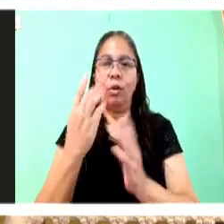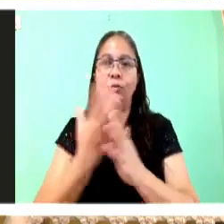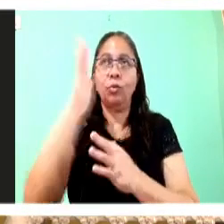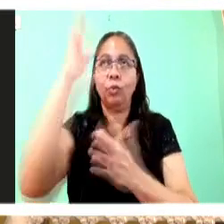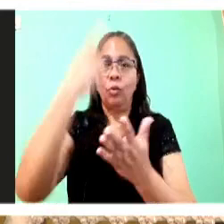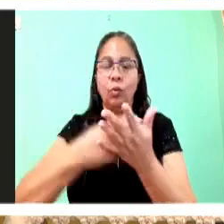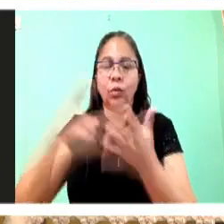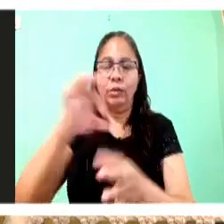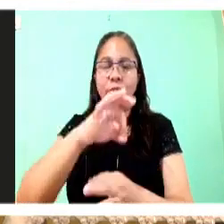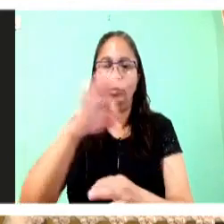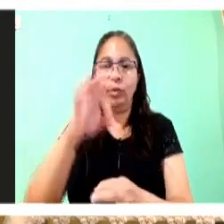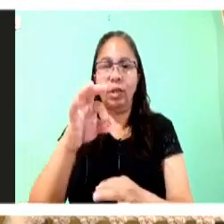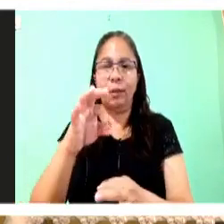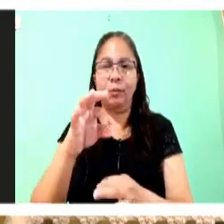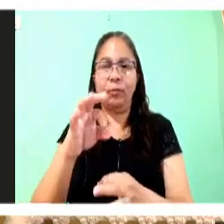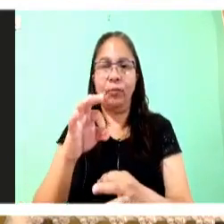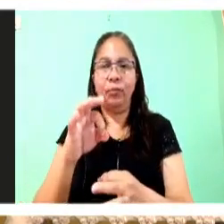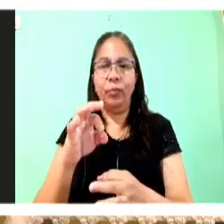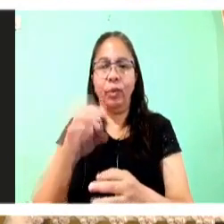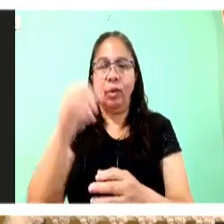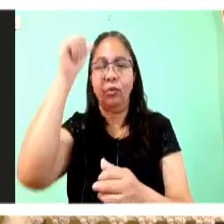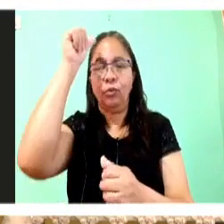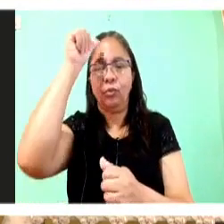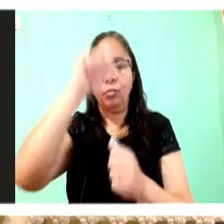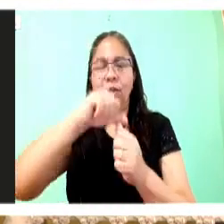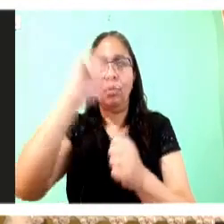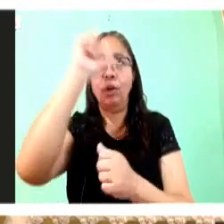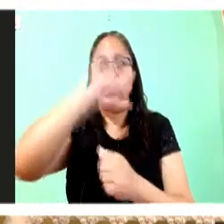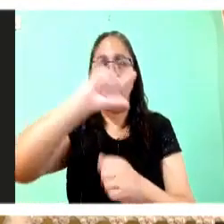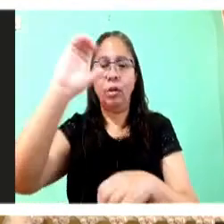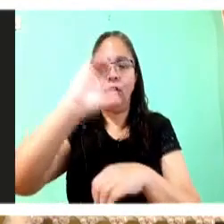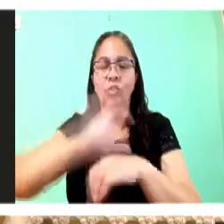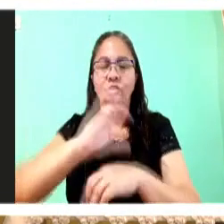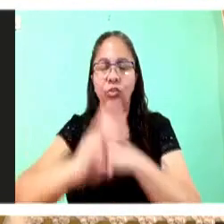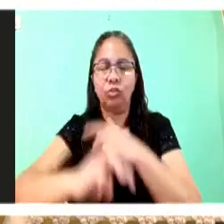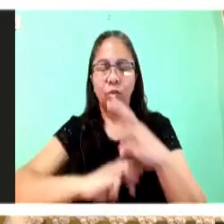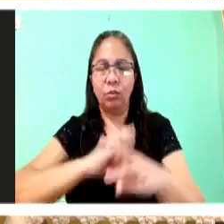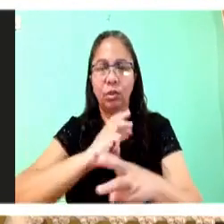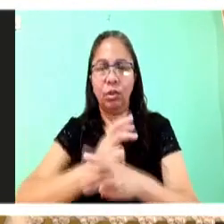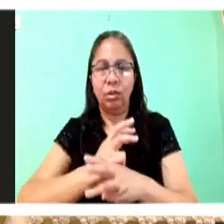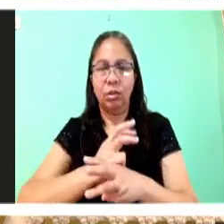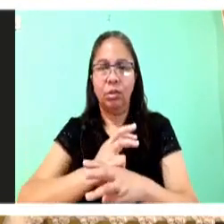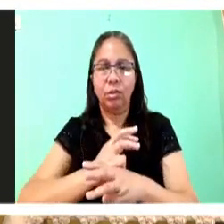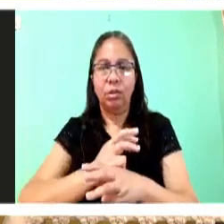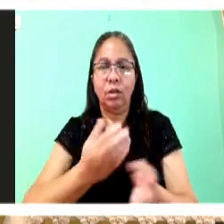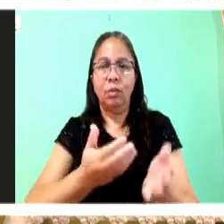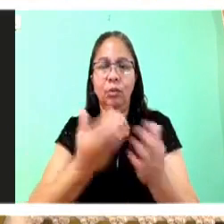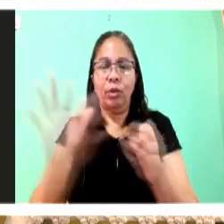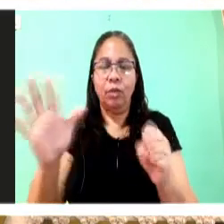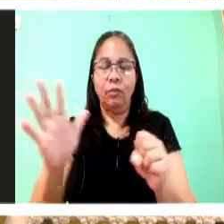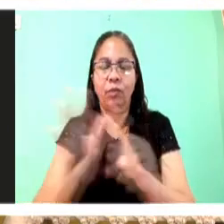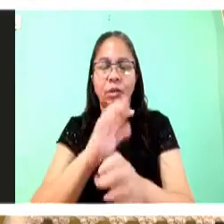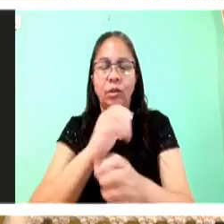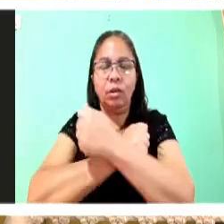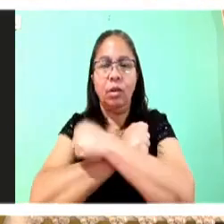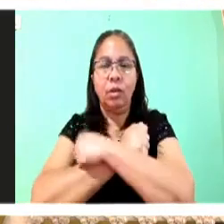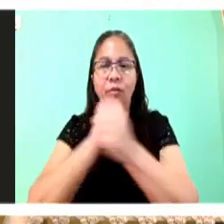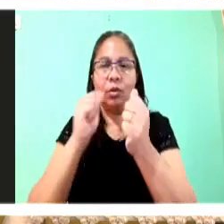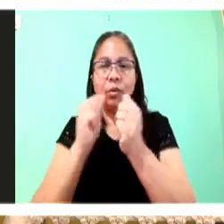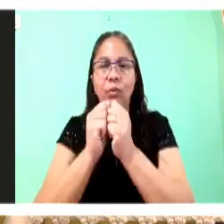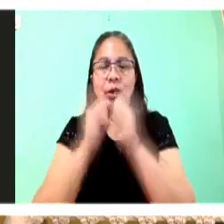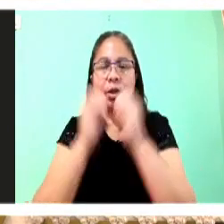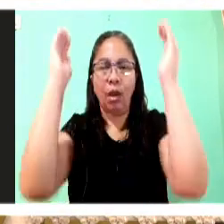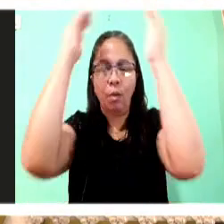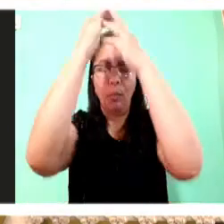Spirit. Remember, Lord, your church spread throughout the world, and bring her to the fullness of charity, together with Francis,